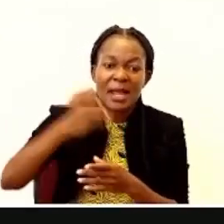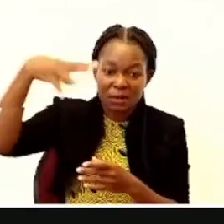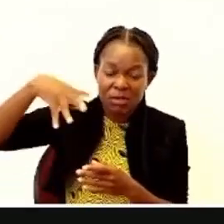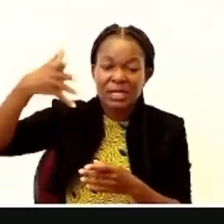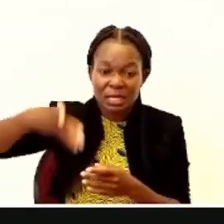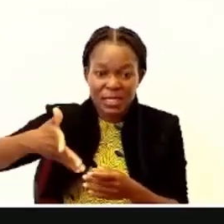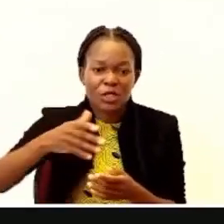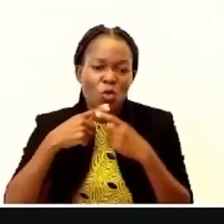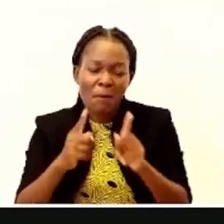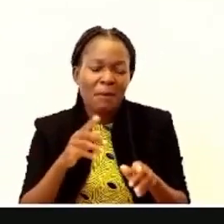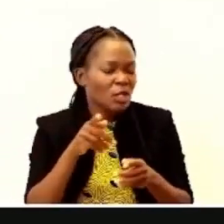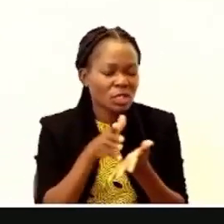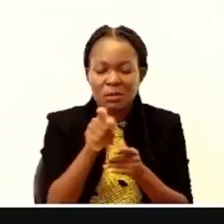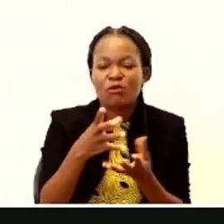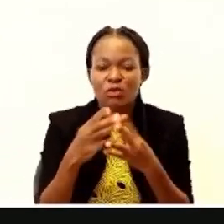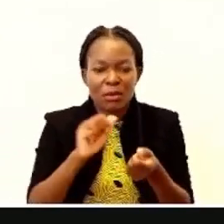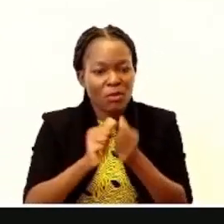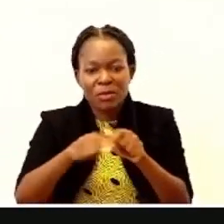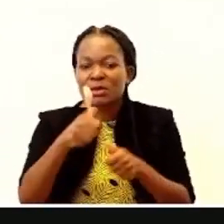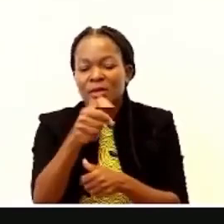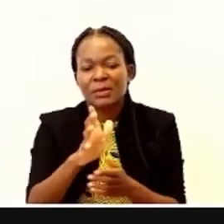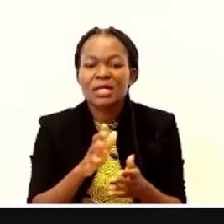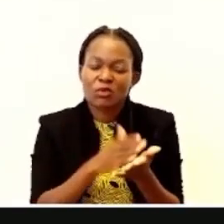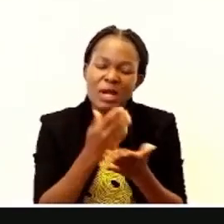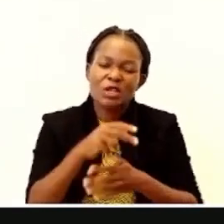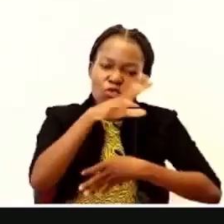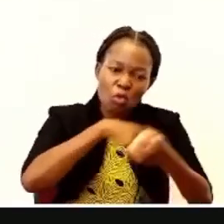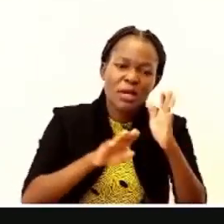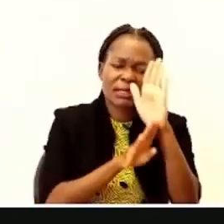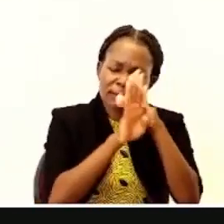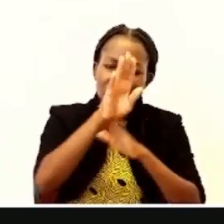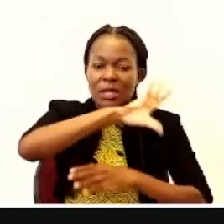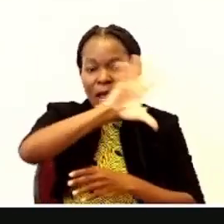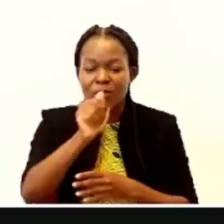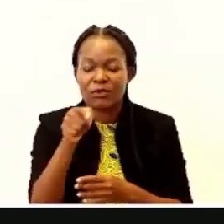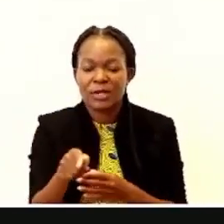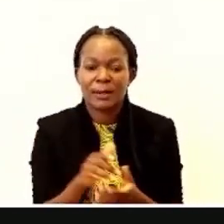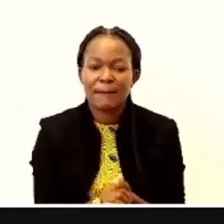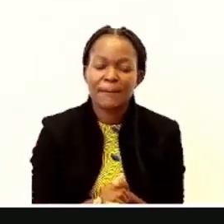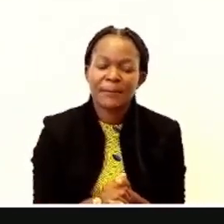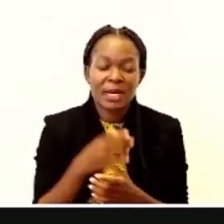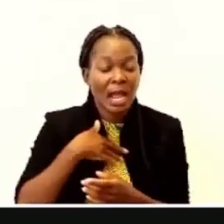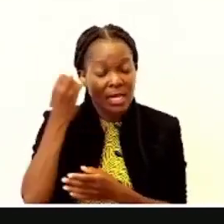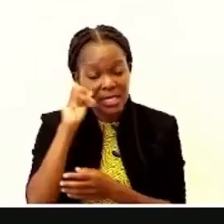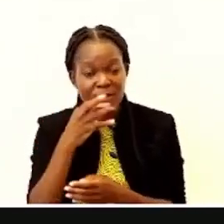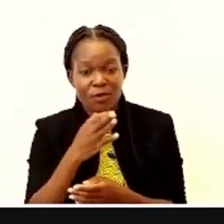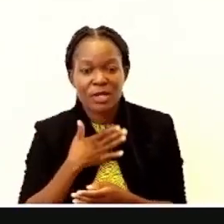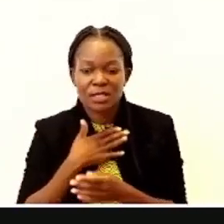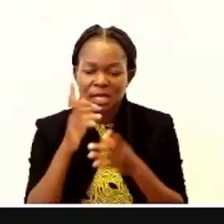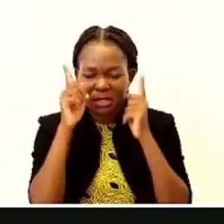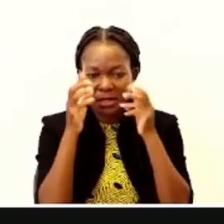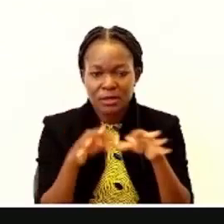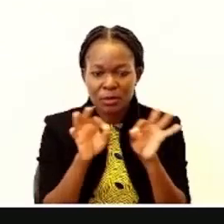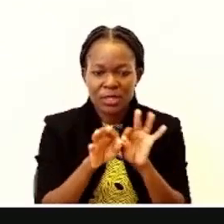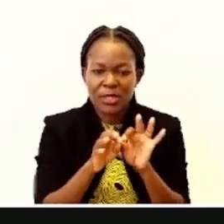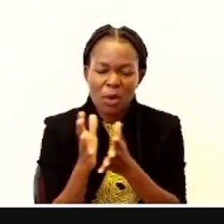help Africa's well-being, Africa's prosperity. And so the idea here for us, and I think it's important, particularly for